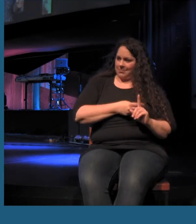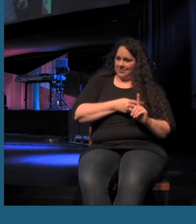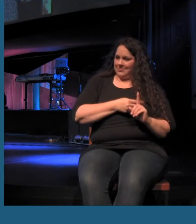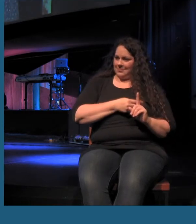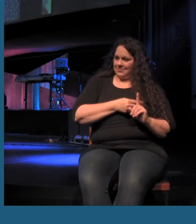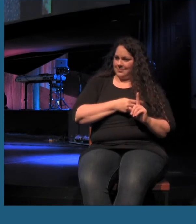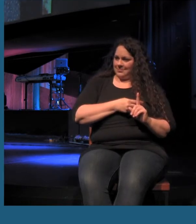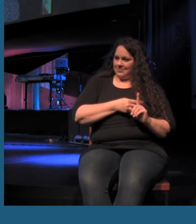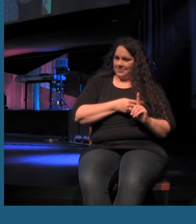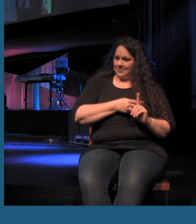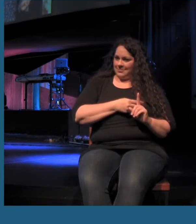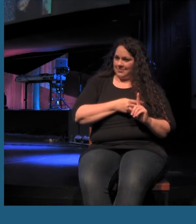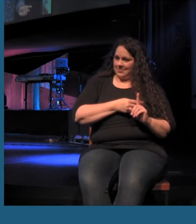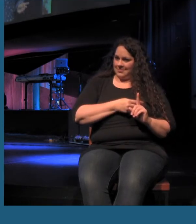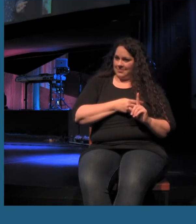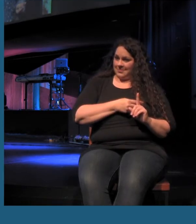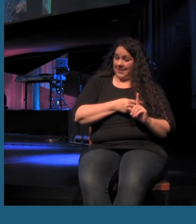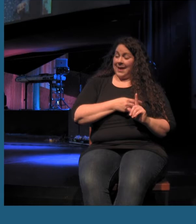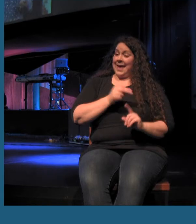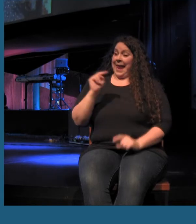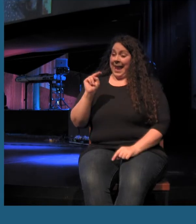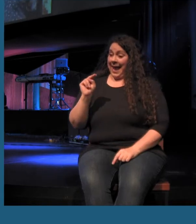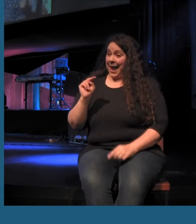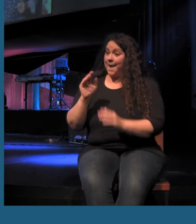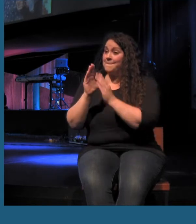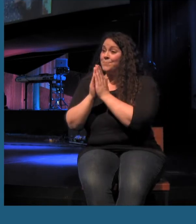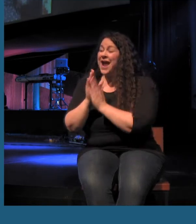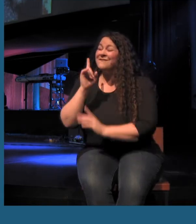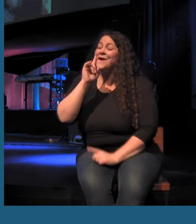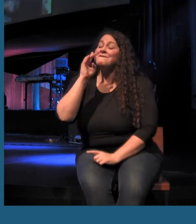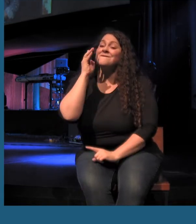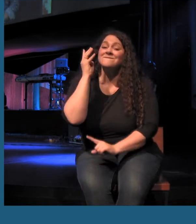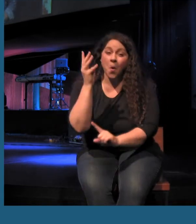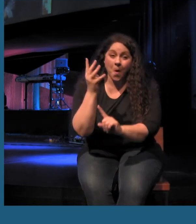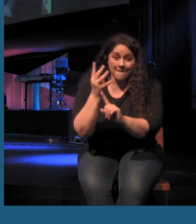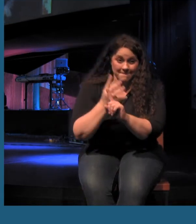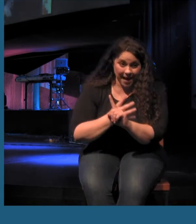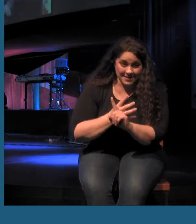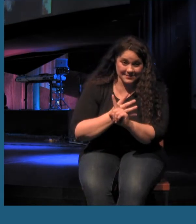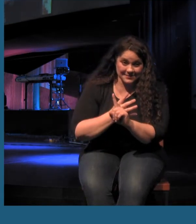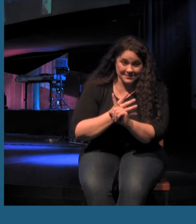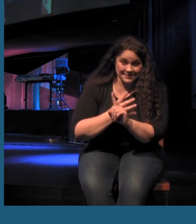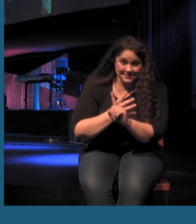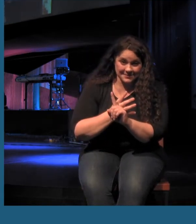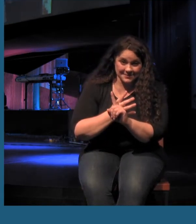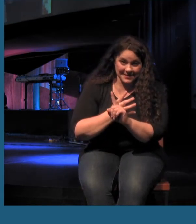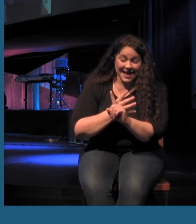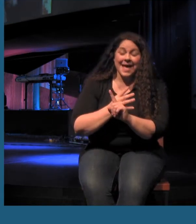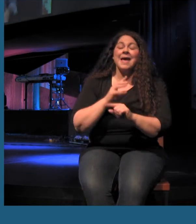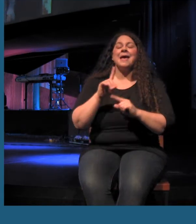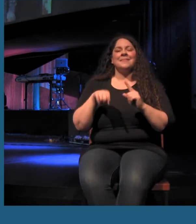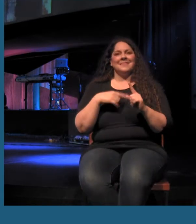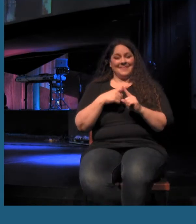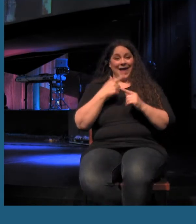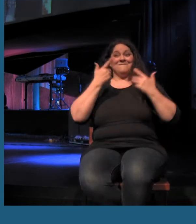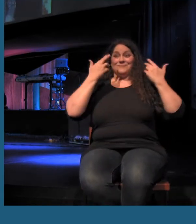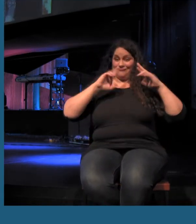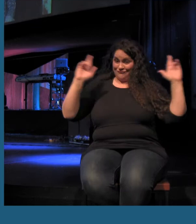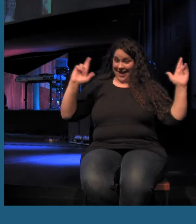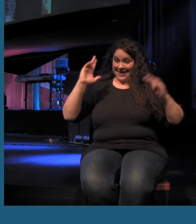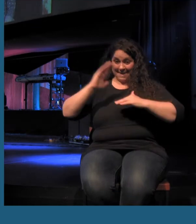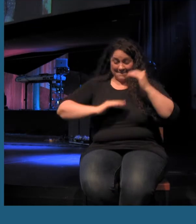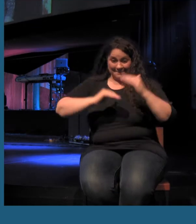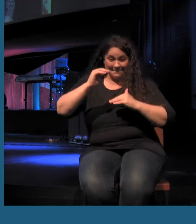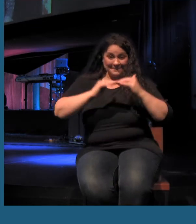Nehemiah prayed 4 months about something that took 2 months to accomplish. You know, I have a hard time waiting for 4 days